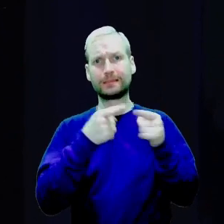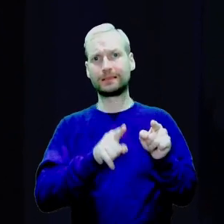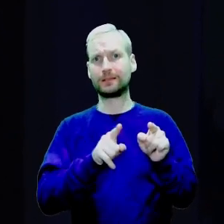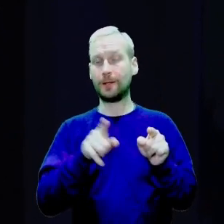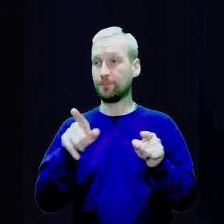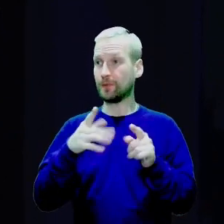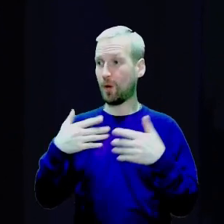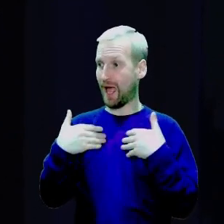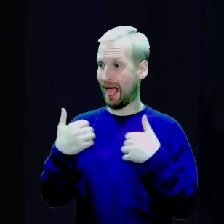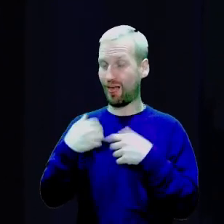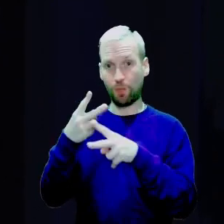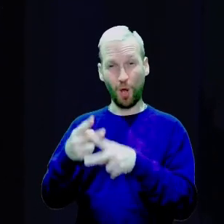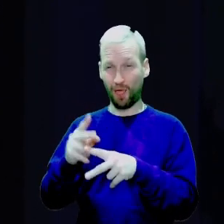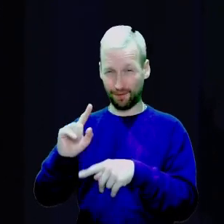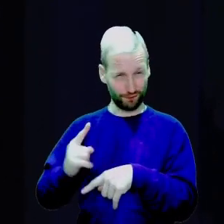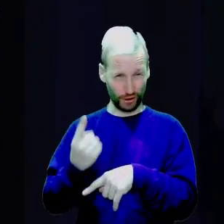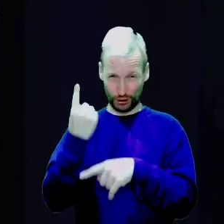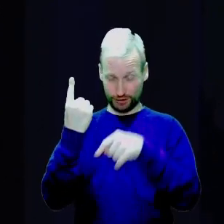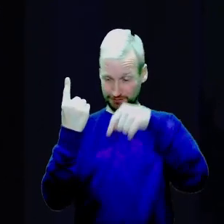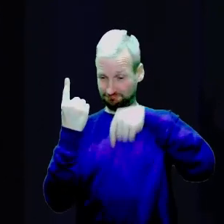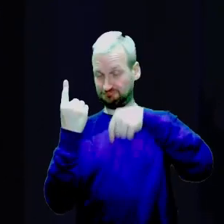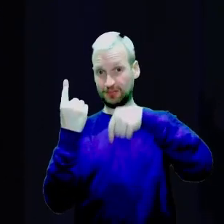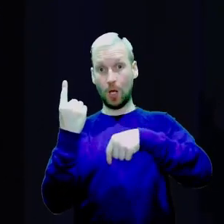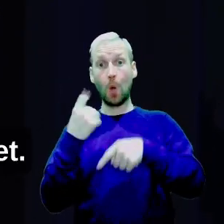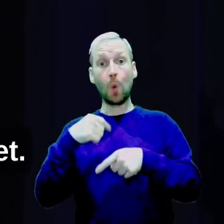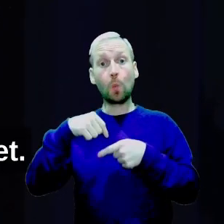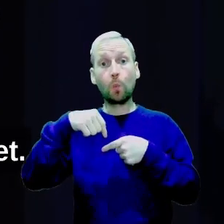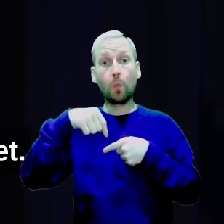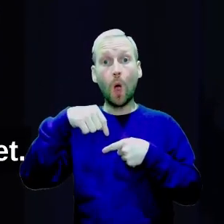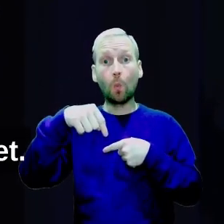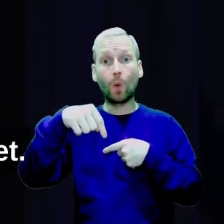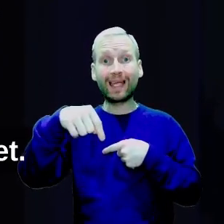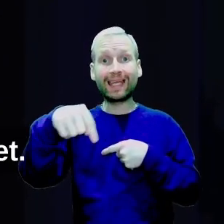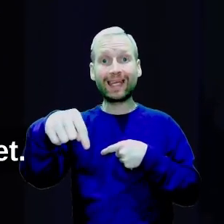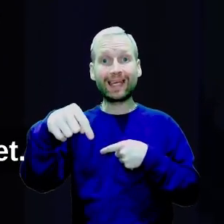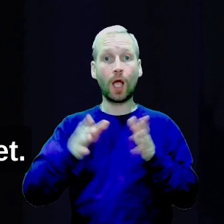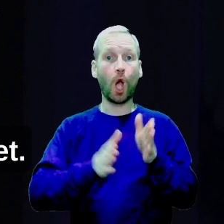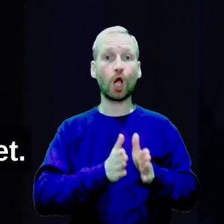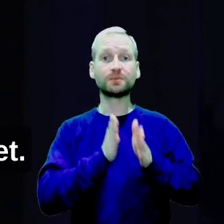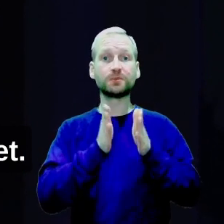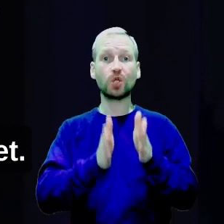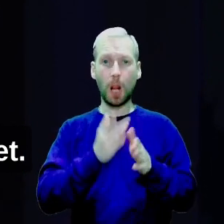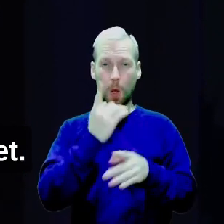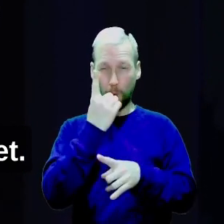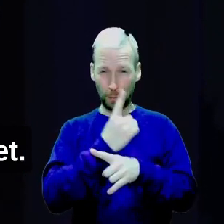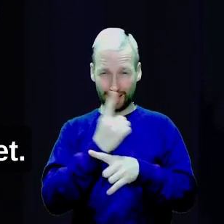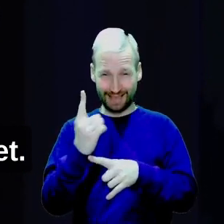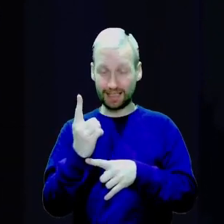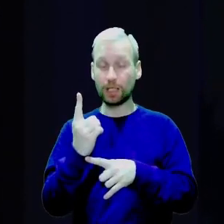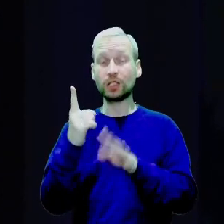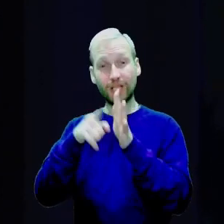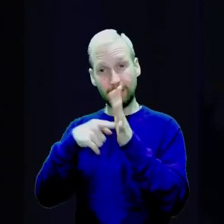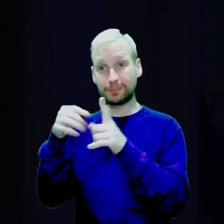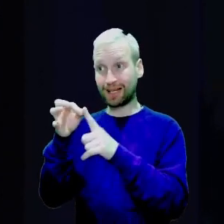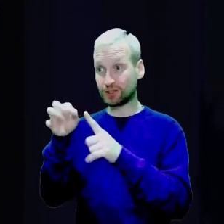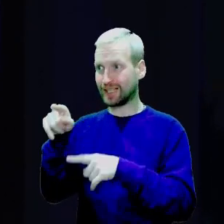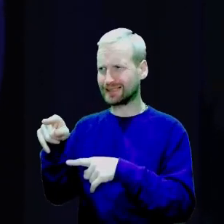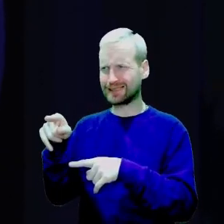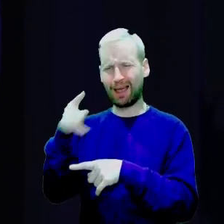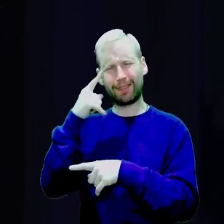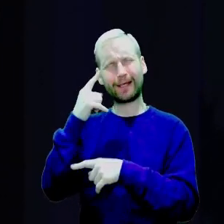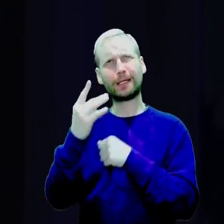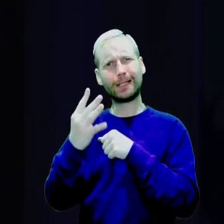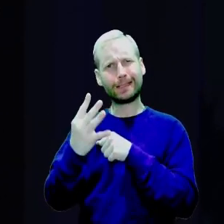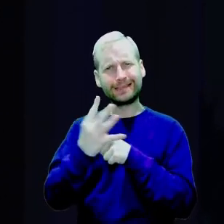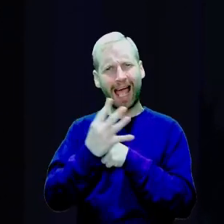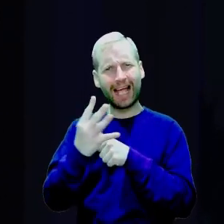for any Healthwatch in the country. We're spending a week at each of the county's hospitals, including the James Paget. I think we're there on about the